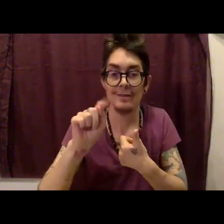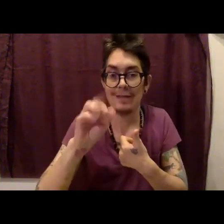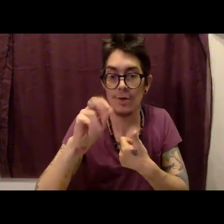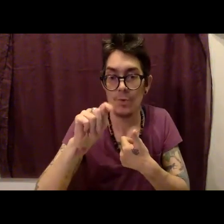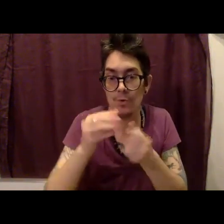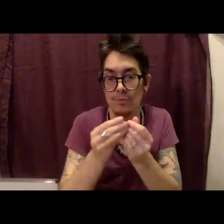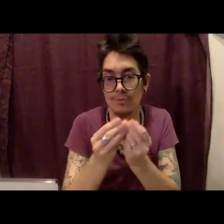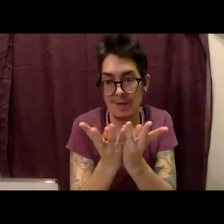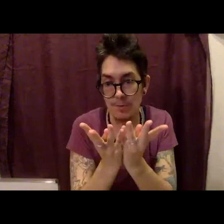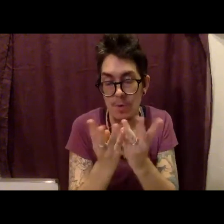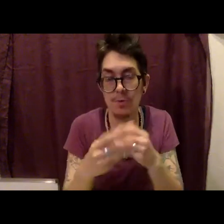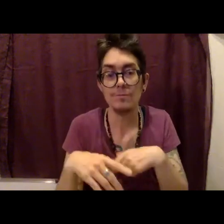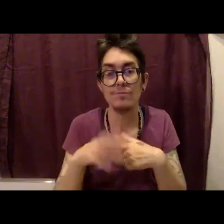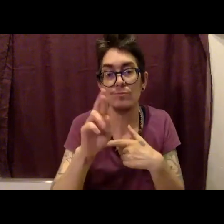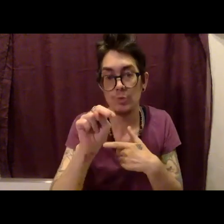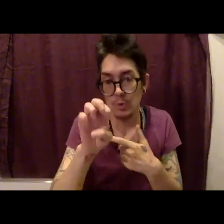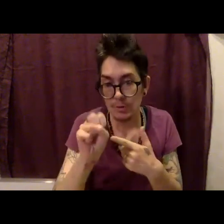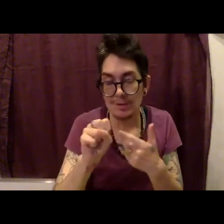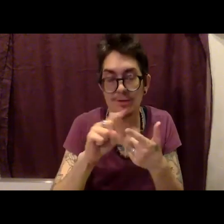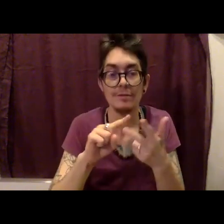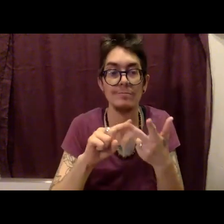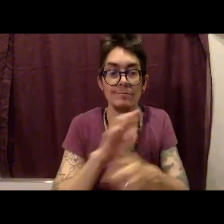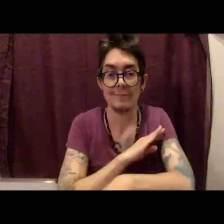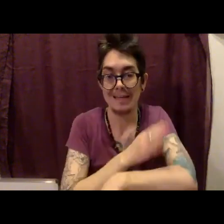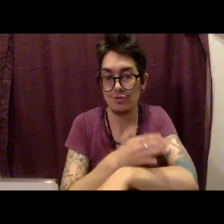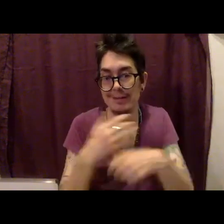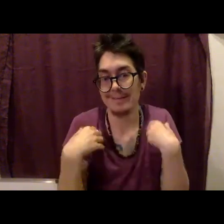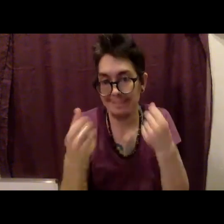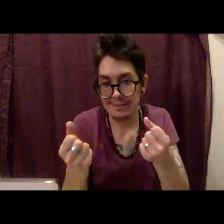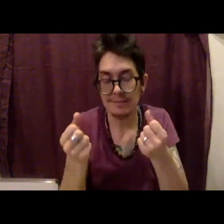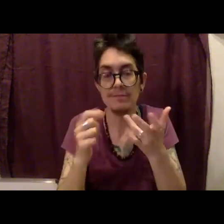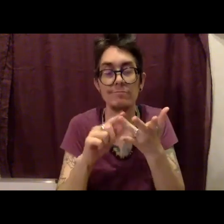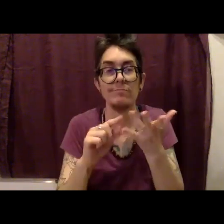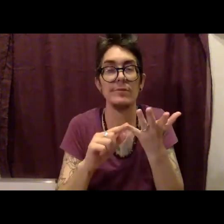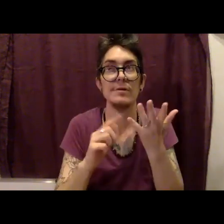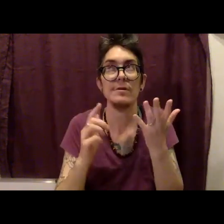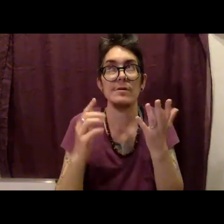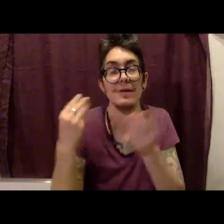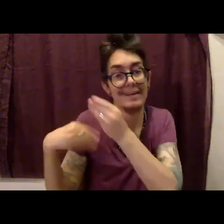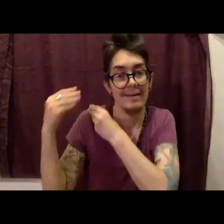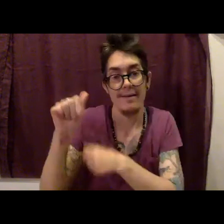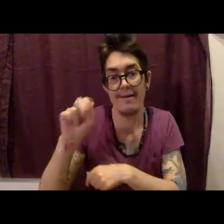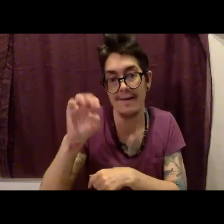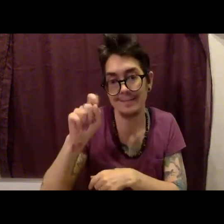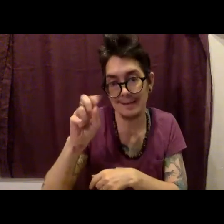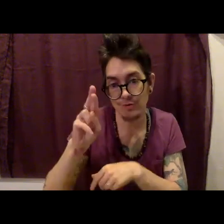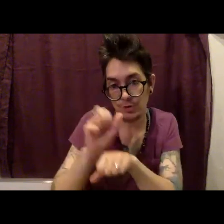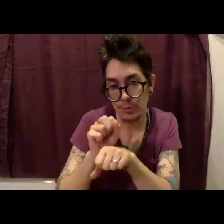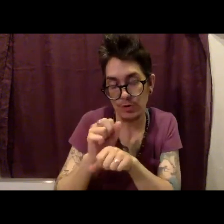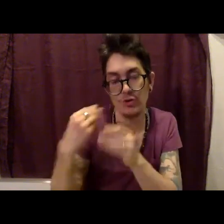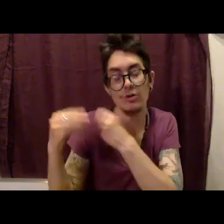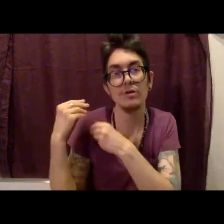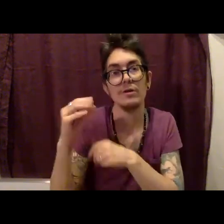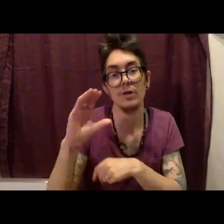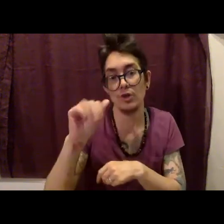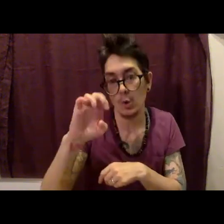with the tarot and with runes, and I am an energy healer. And I also